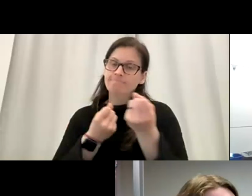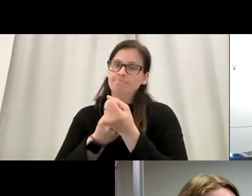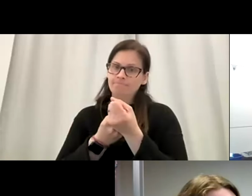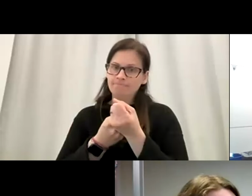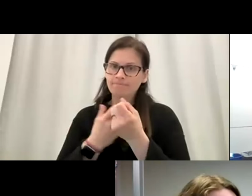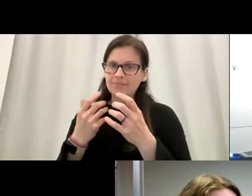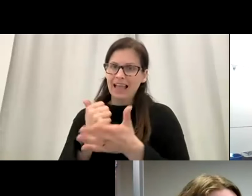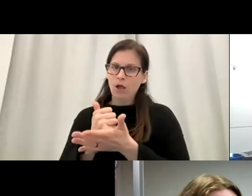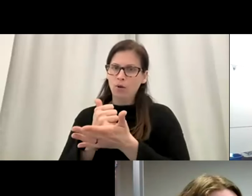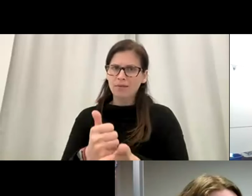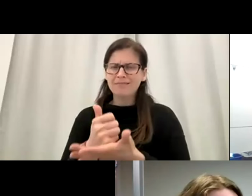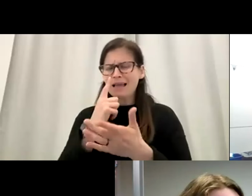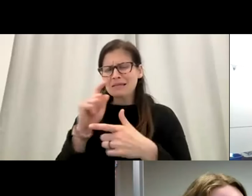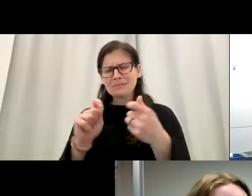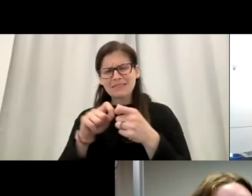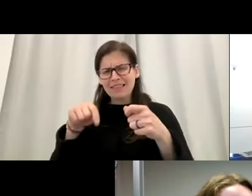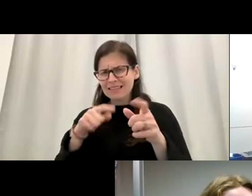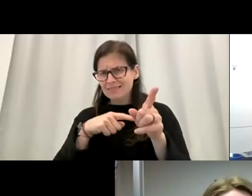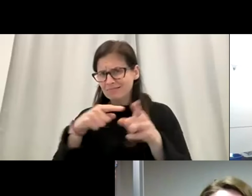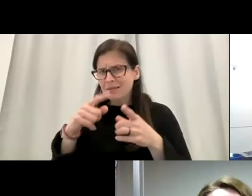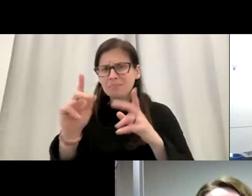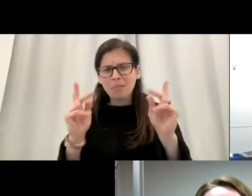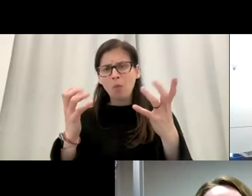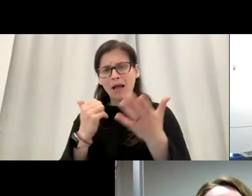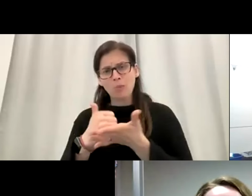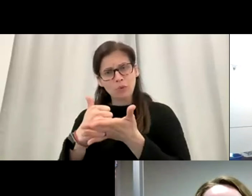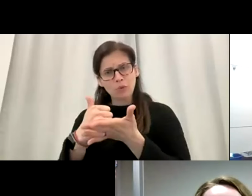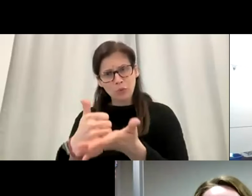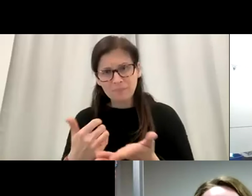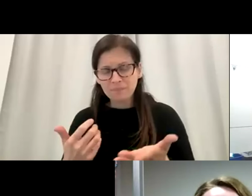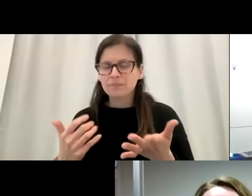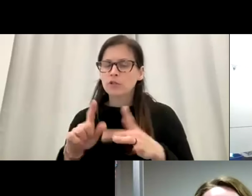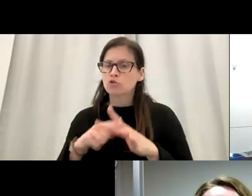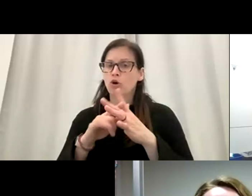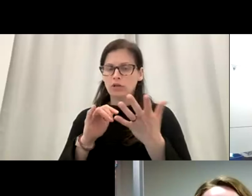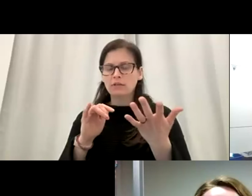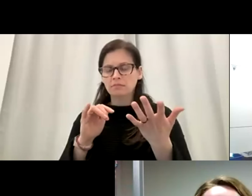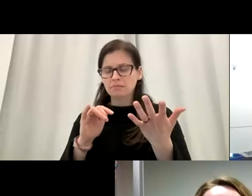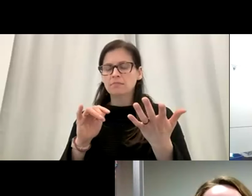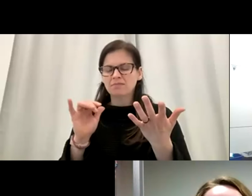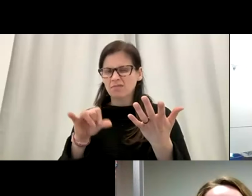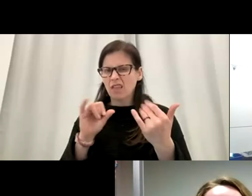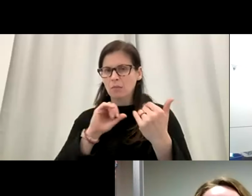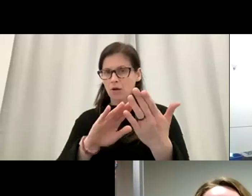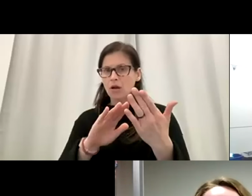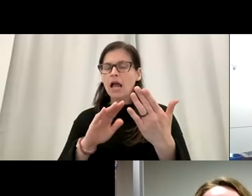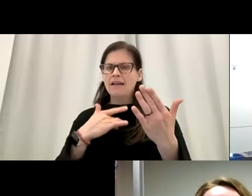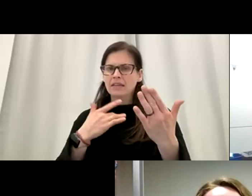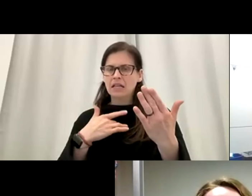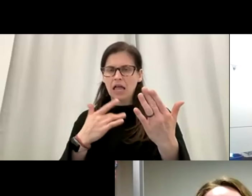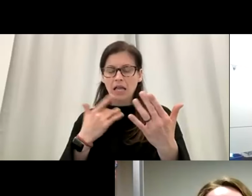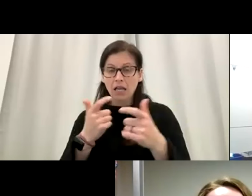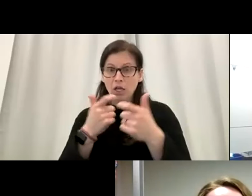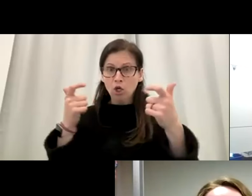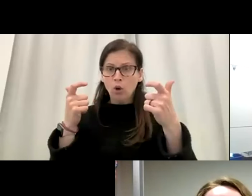those folks are going to want to help you. So I think that really starting in that way and demystifying it for yourself is a